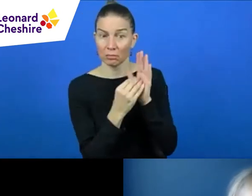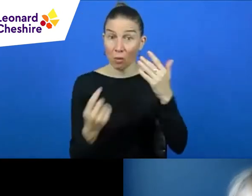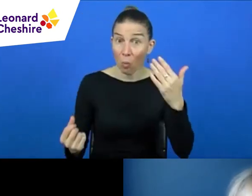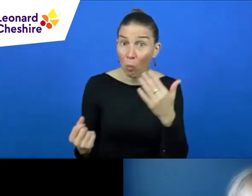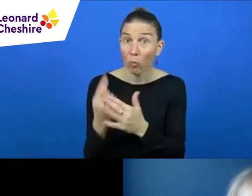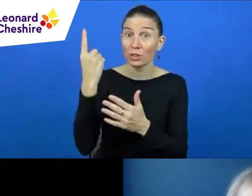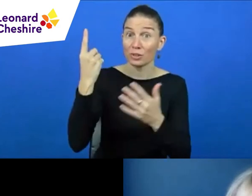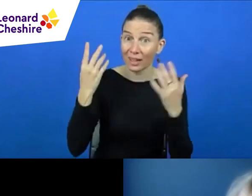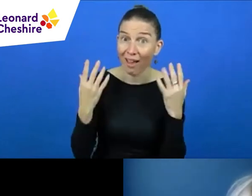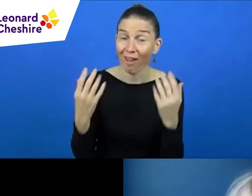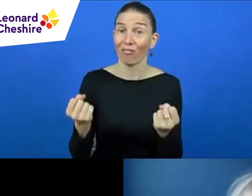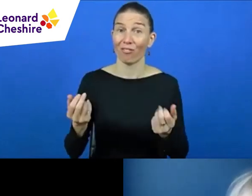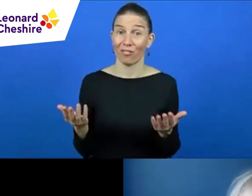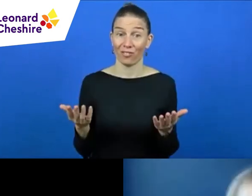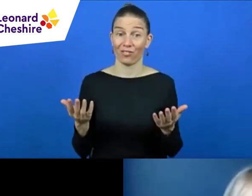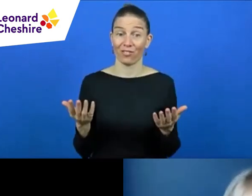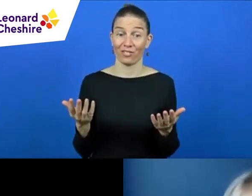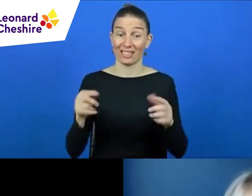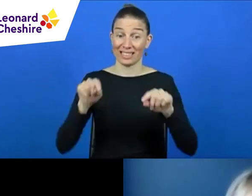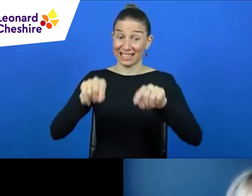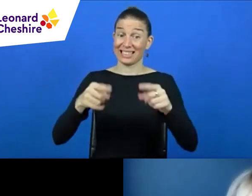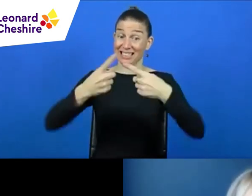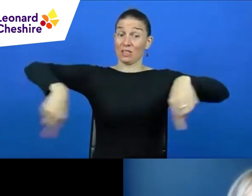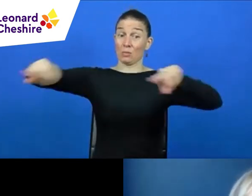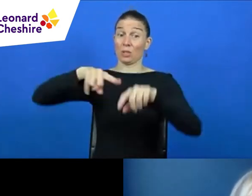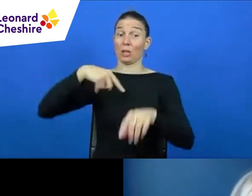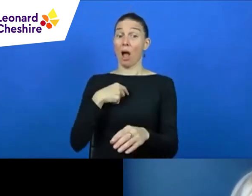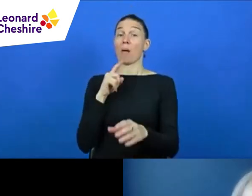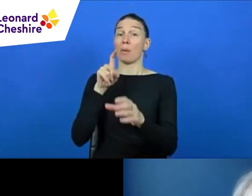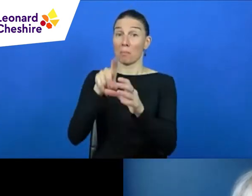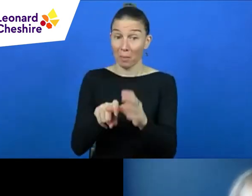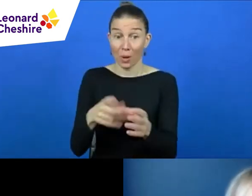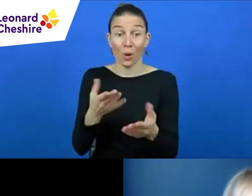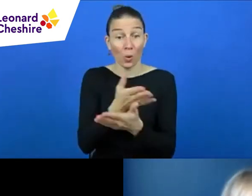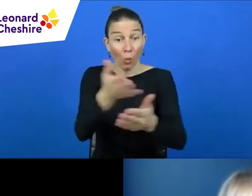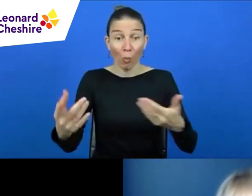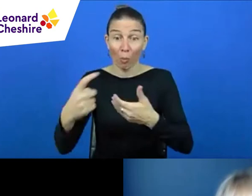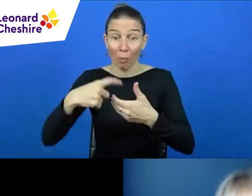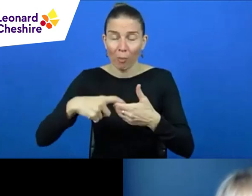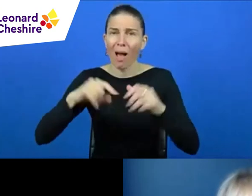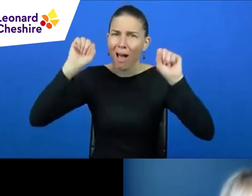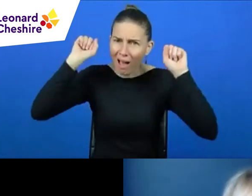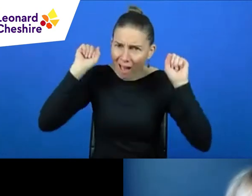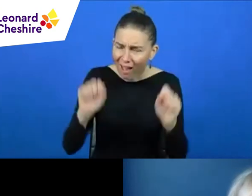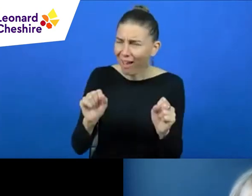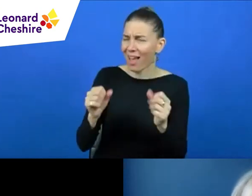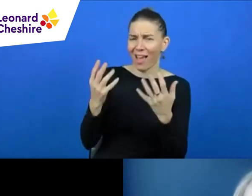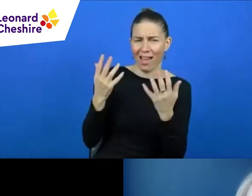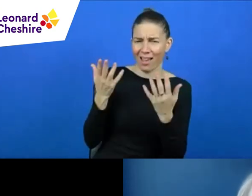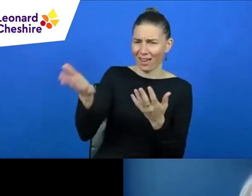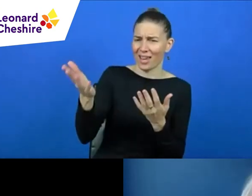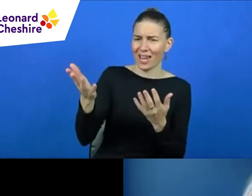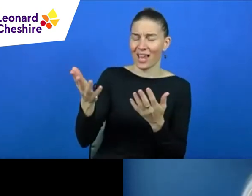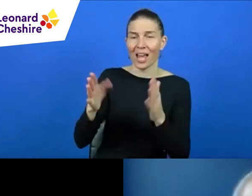this community, of which I am a member of which you are a member of, can bring into insight, innovation, growth, brand